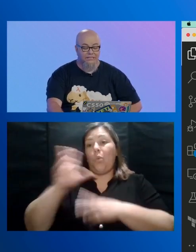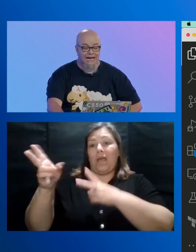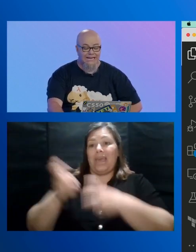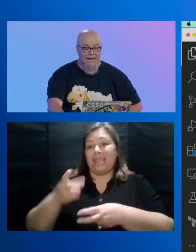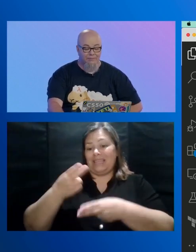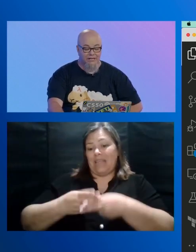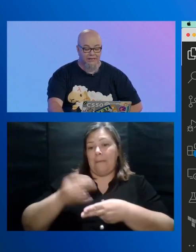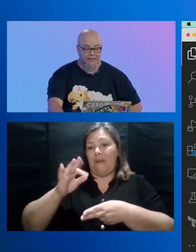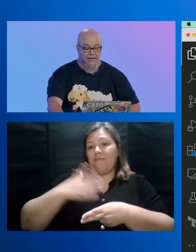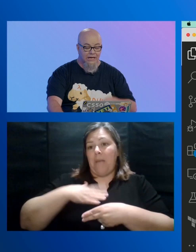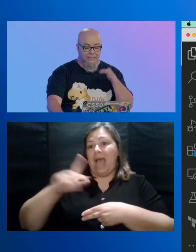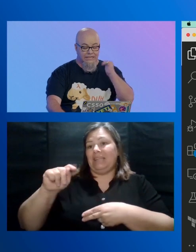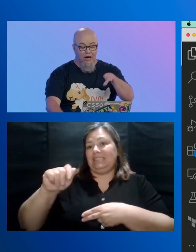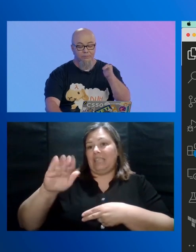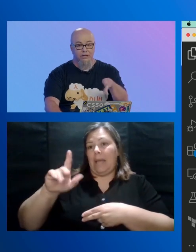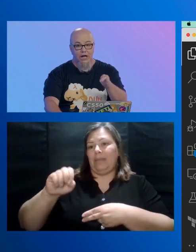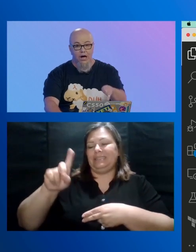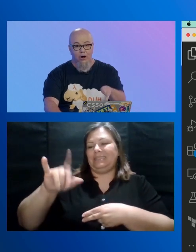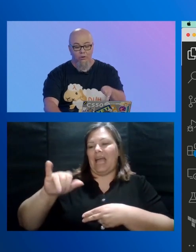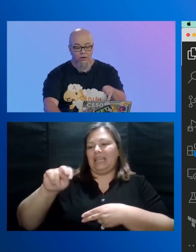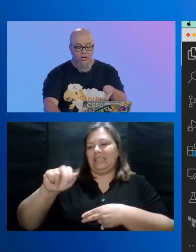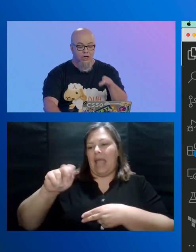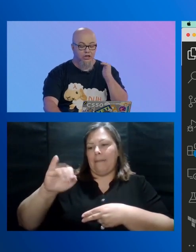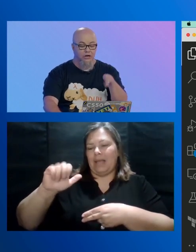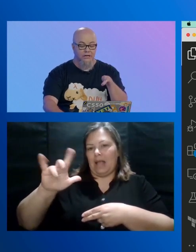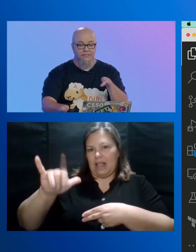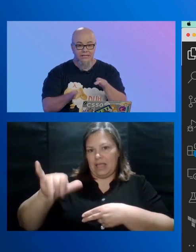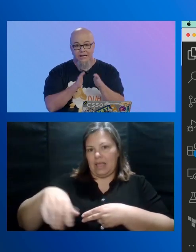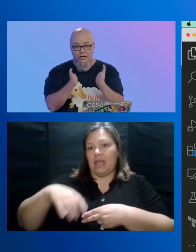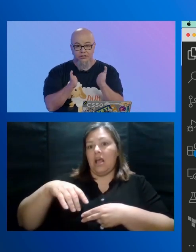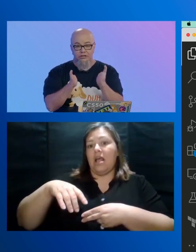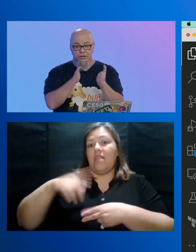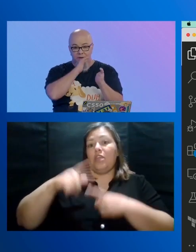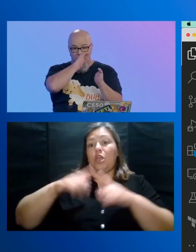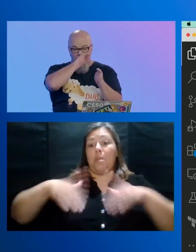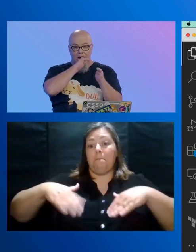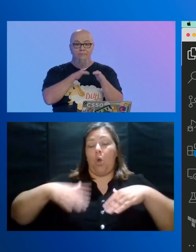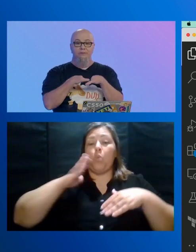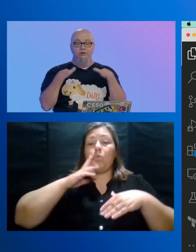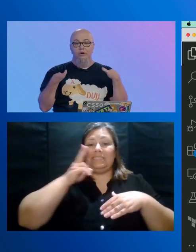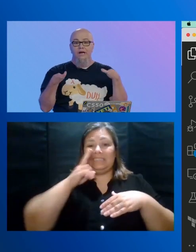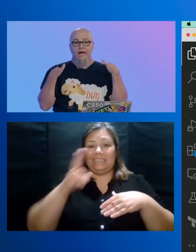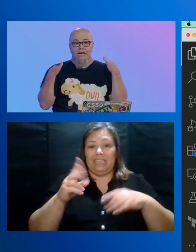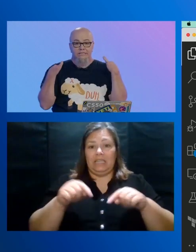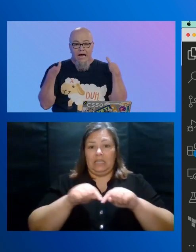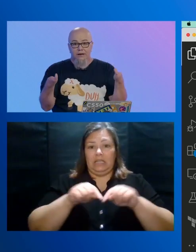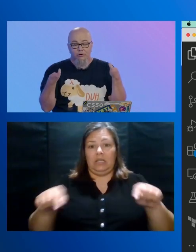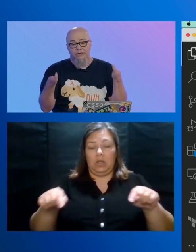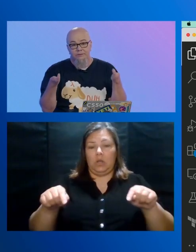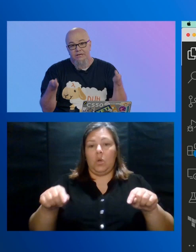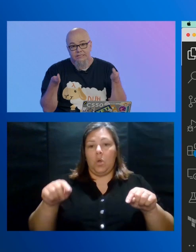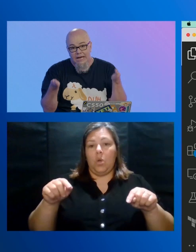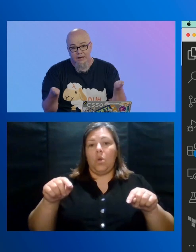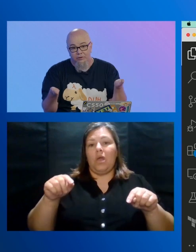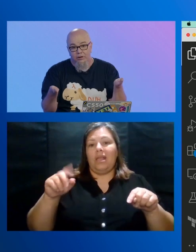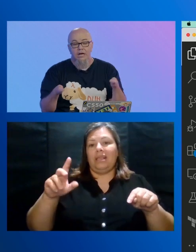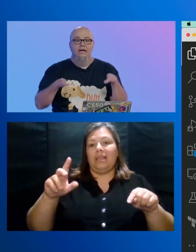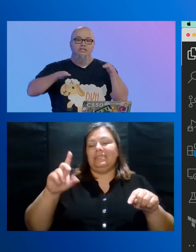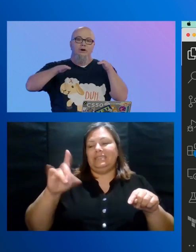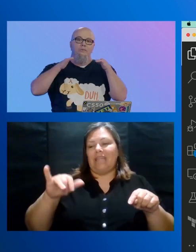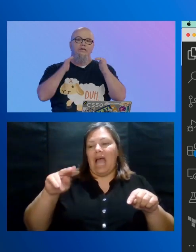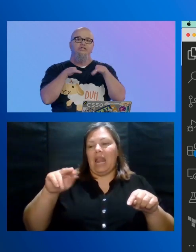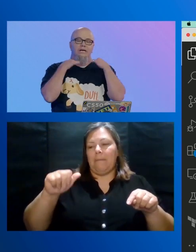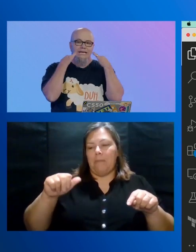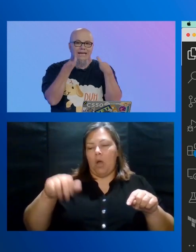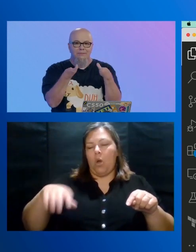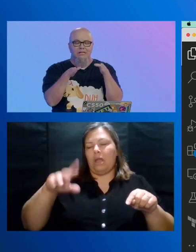table dynamically. Down below, you're going to see, and I'll show you to you in a minute, where I'm deploying a DynamoDB table. And